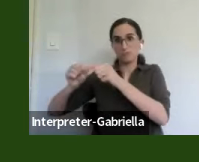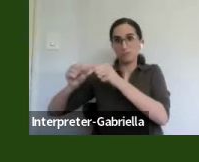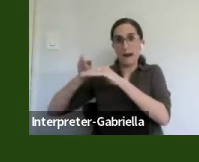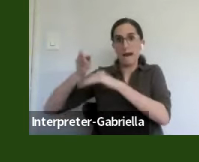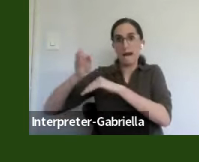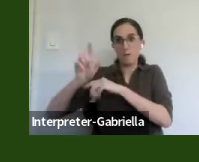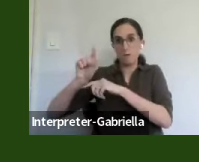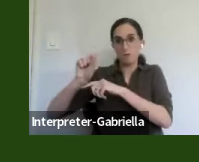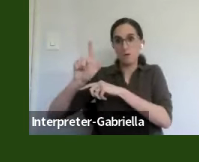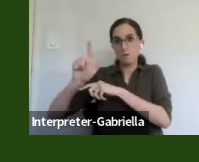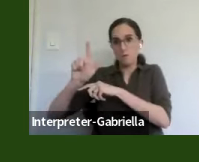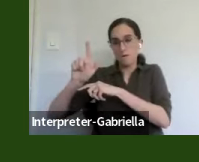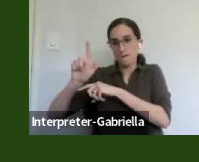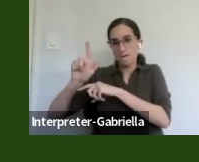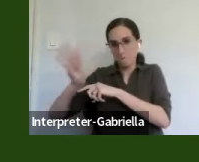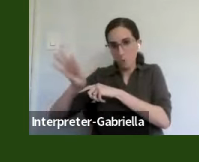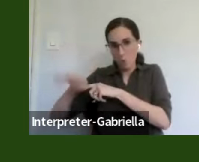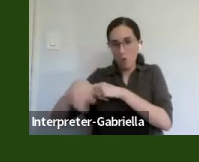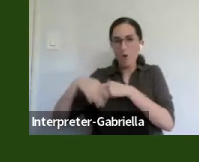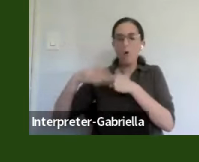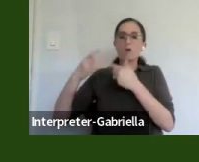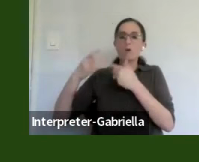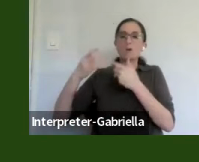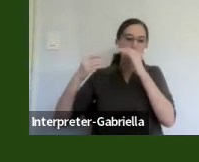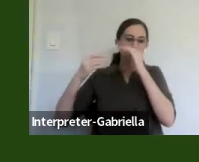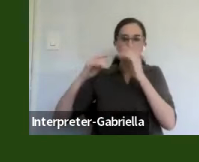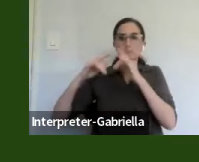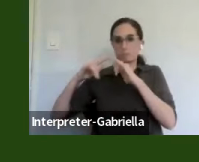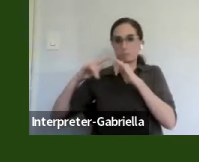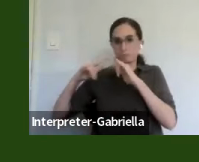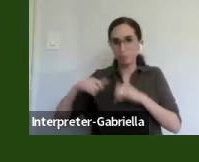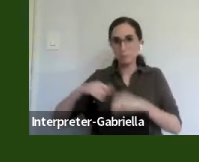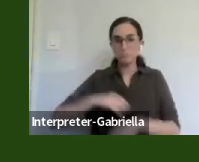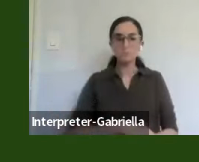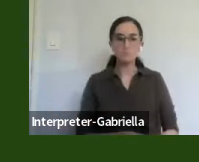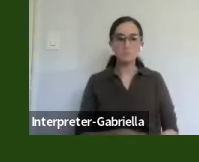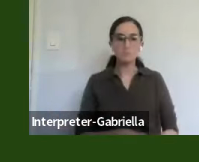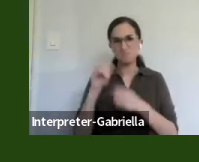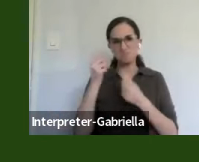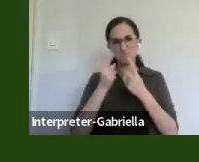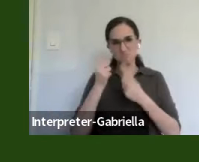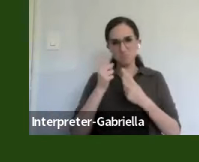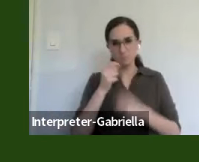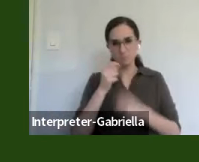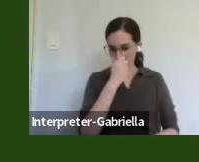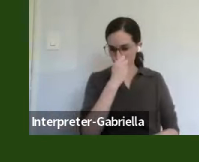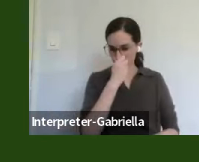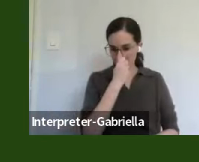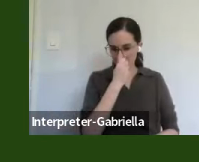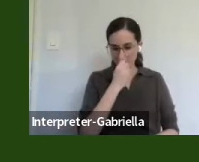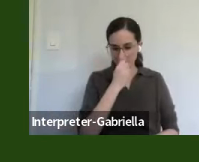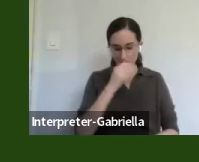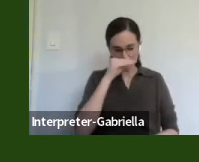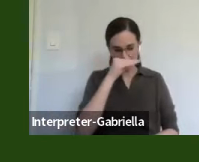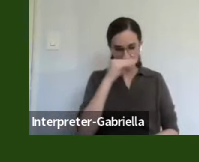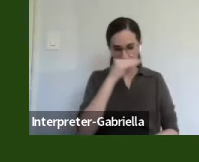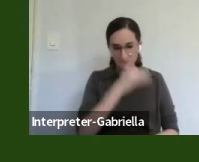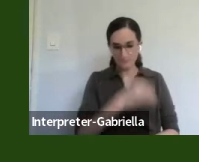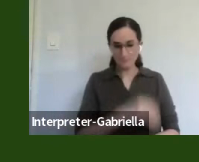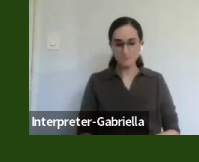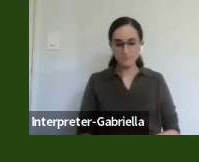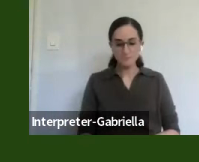es factible, fácil de implementar a corto plazo, que sea